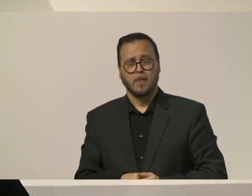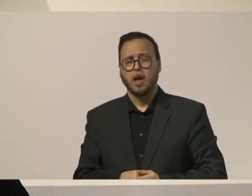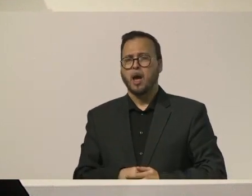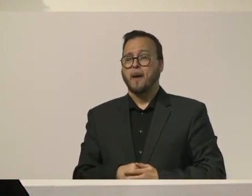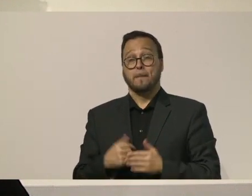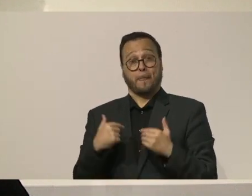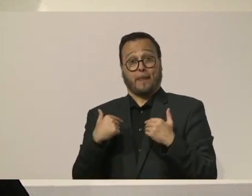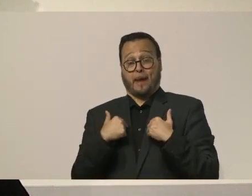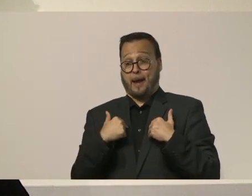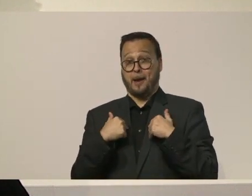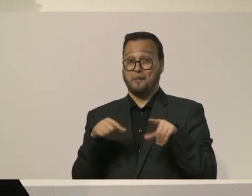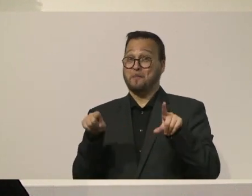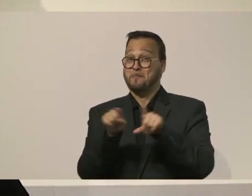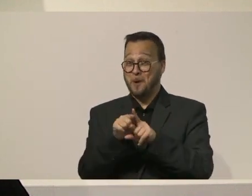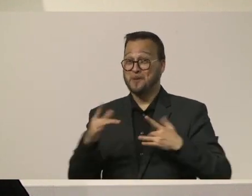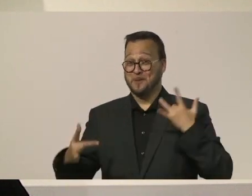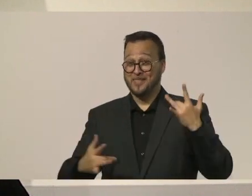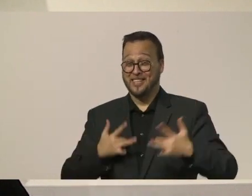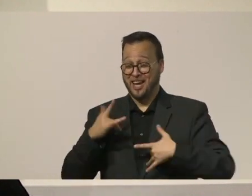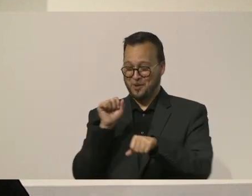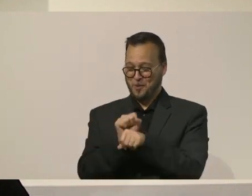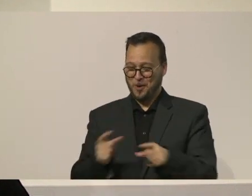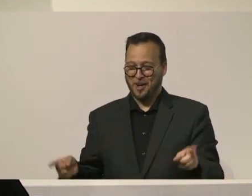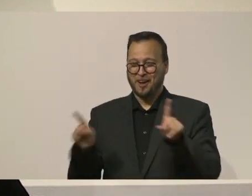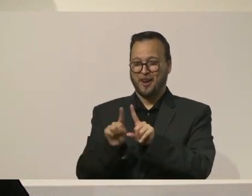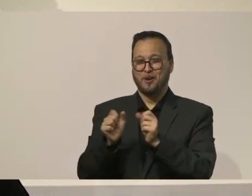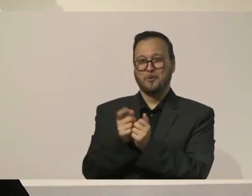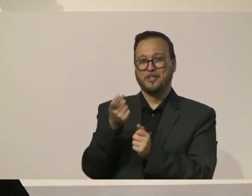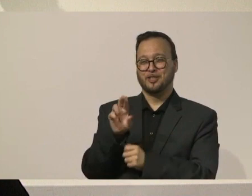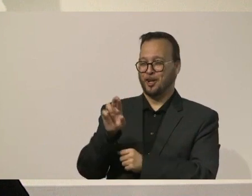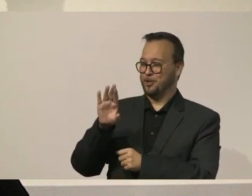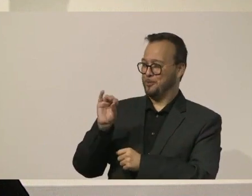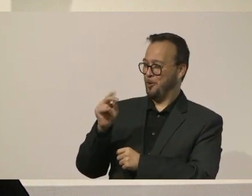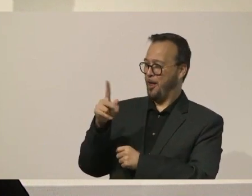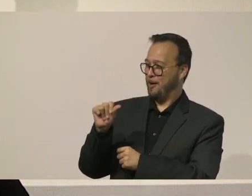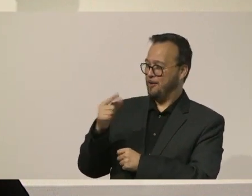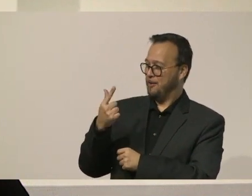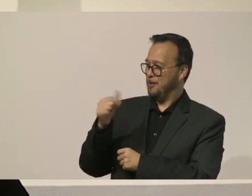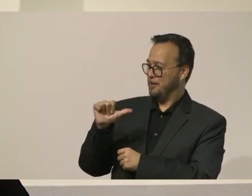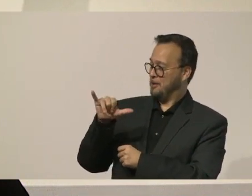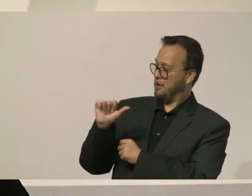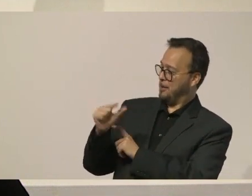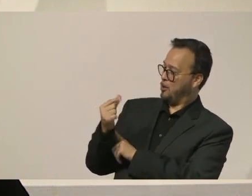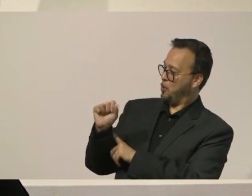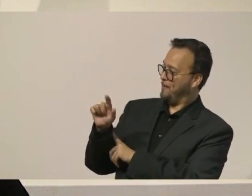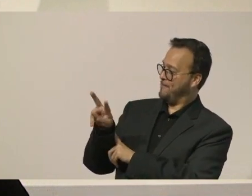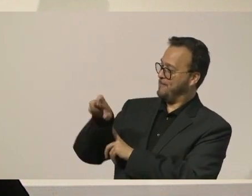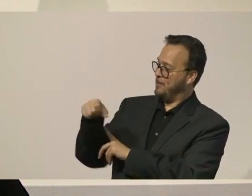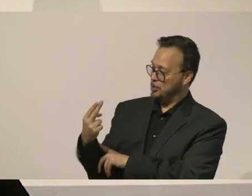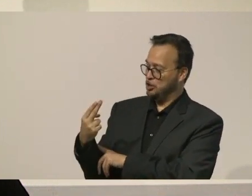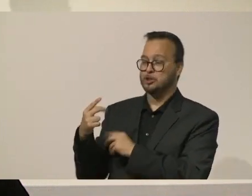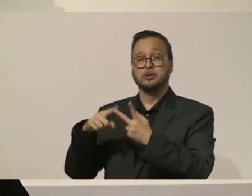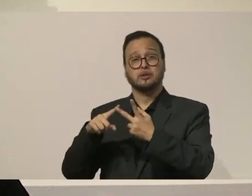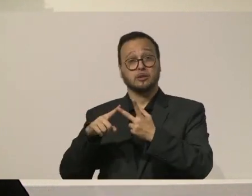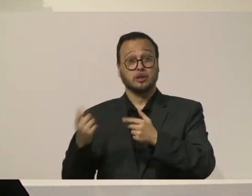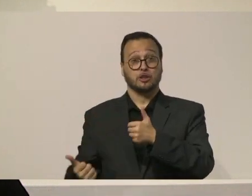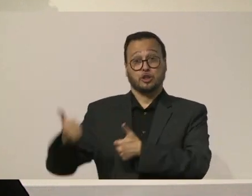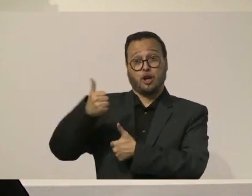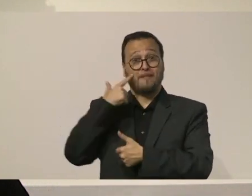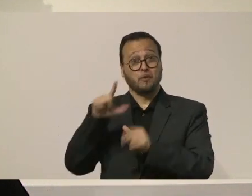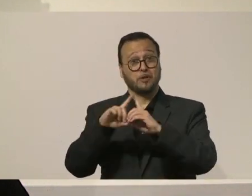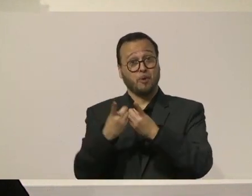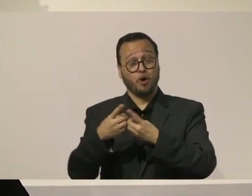equally excited to work alongside Dr. Bojana Blagojevic, Chair of the Department of Social Science,